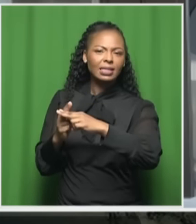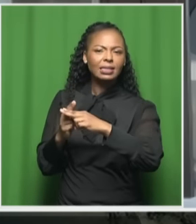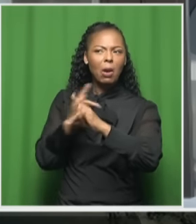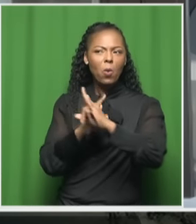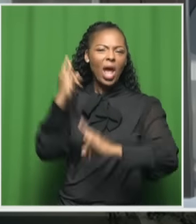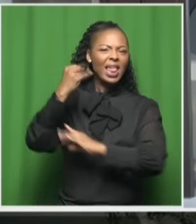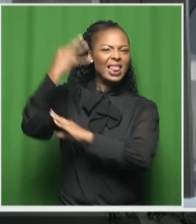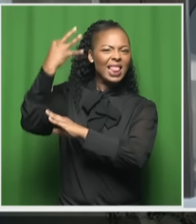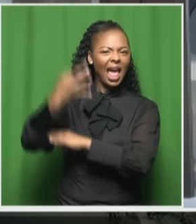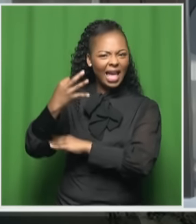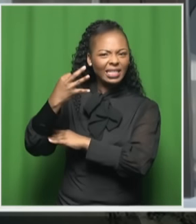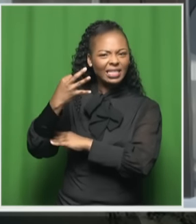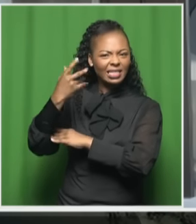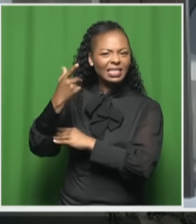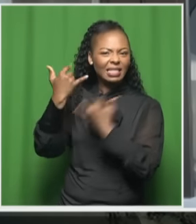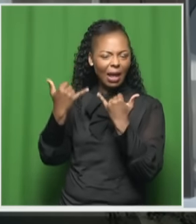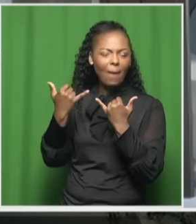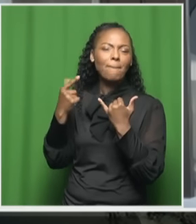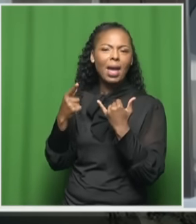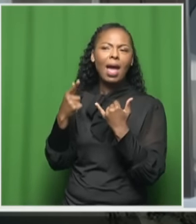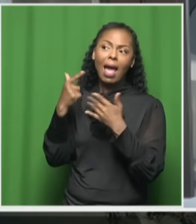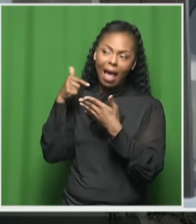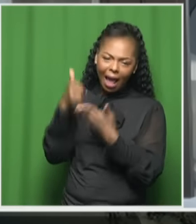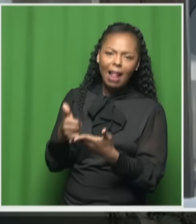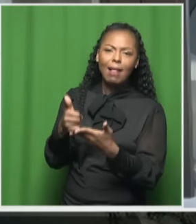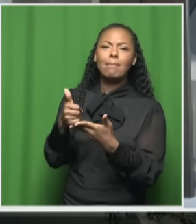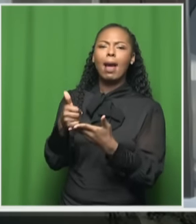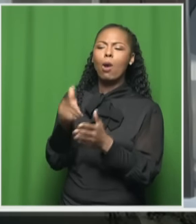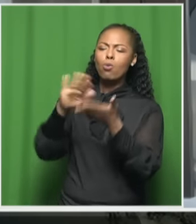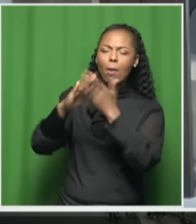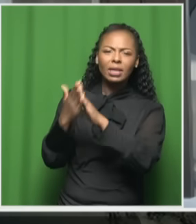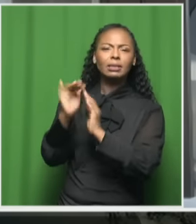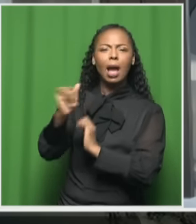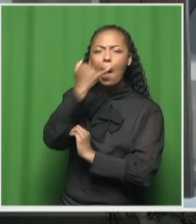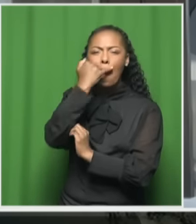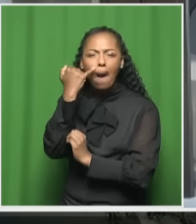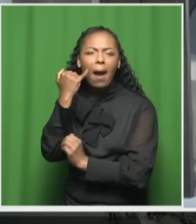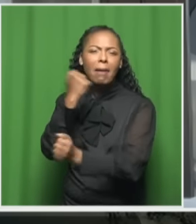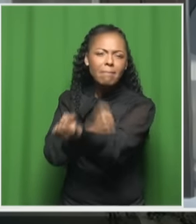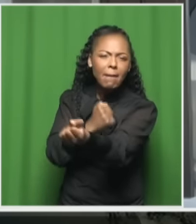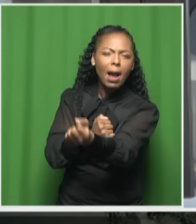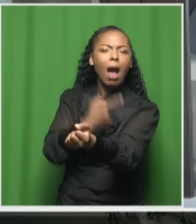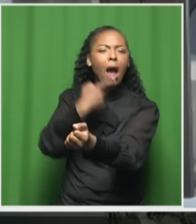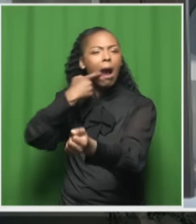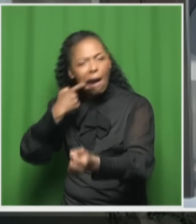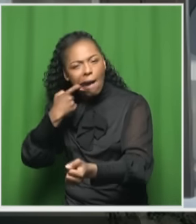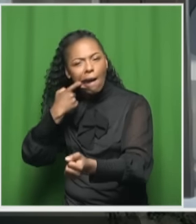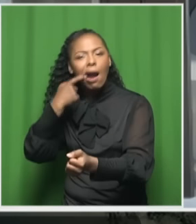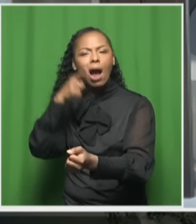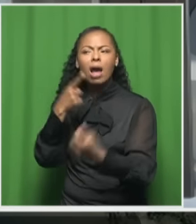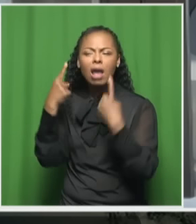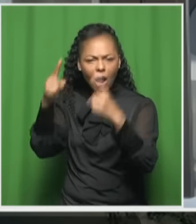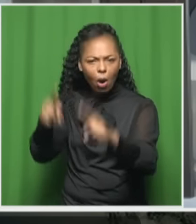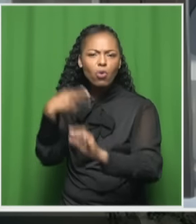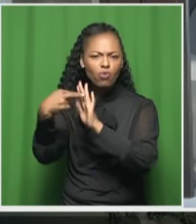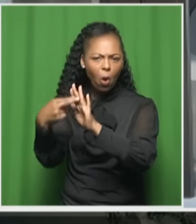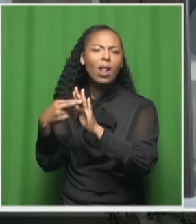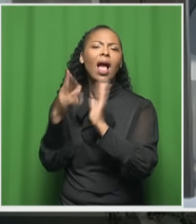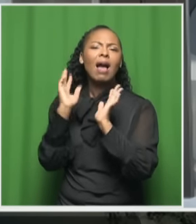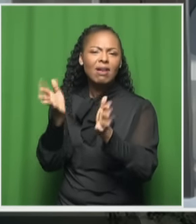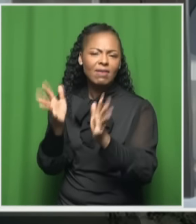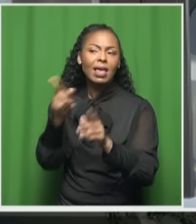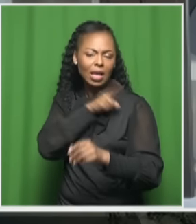going and trying to help drug addicts, because if I'm not mistaken, that was really the beginning of why he decided